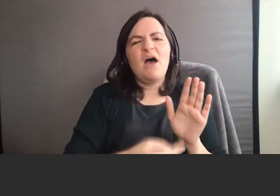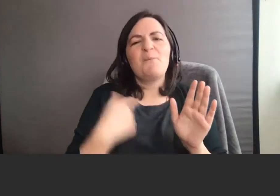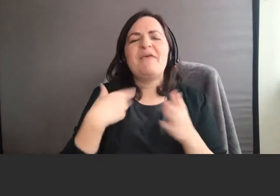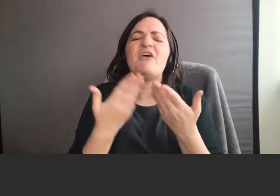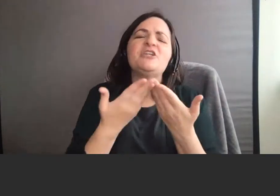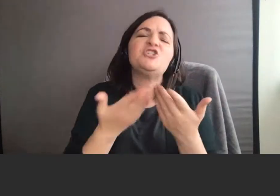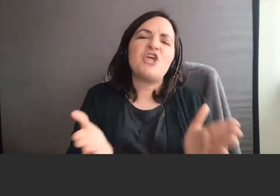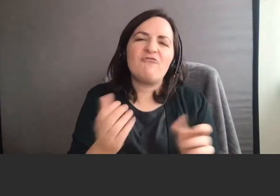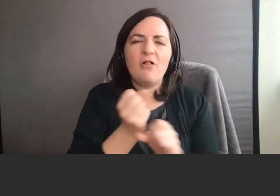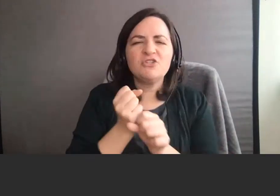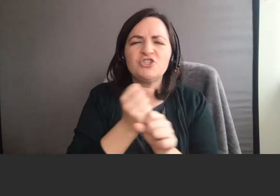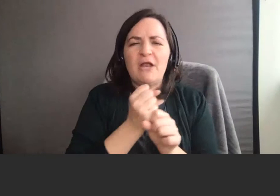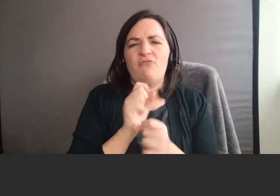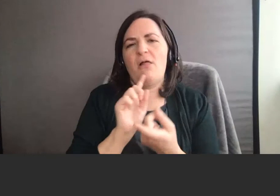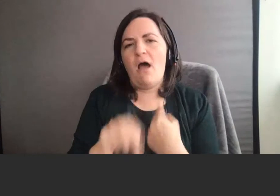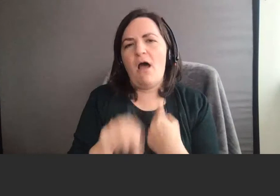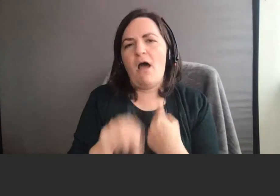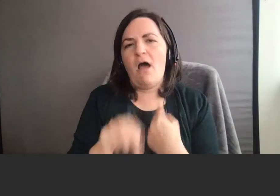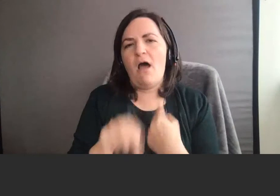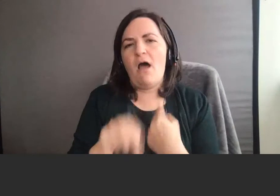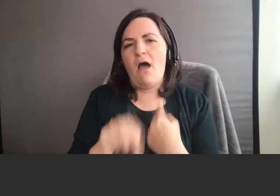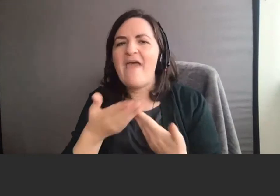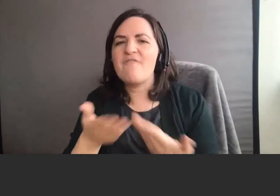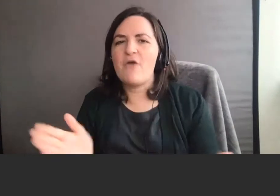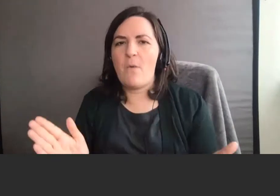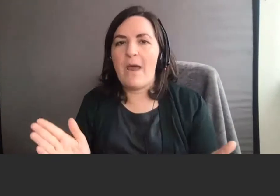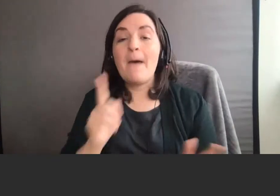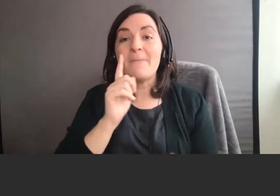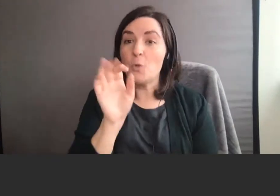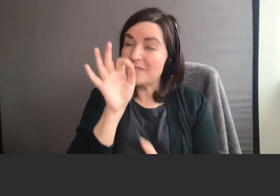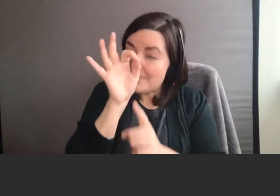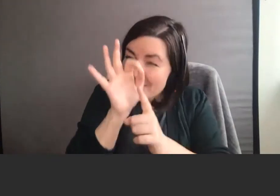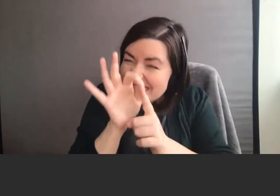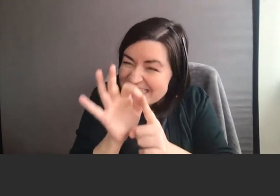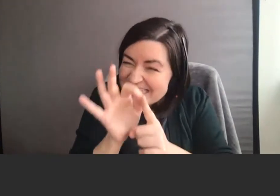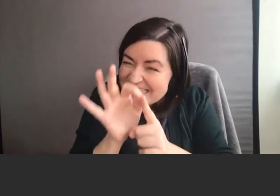that's the thing that needs to go to your dissertation supervisor.